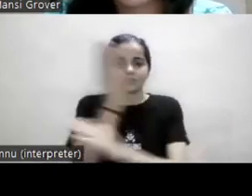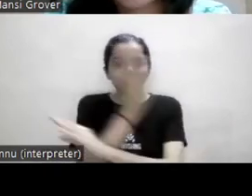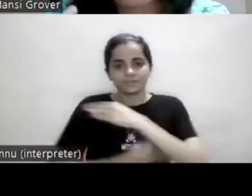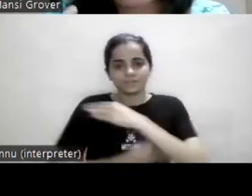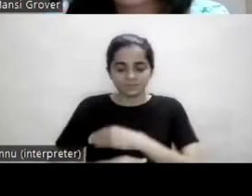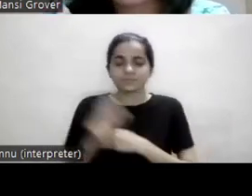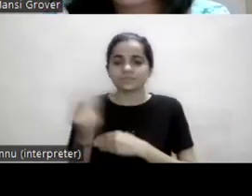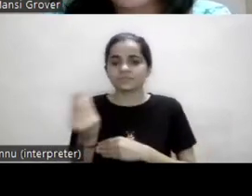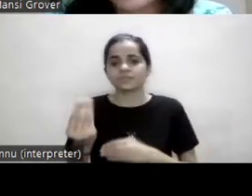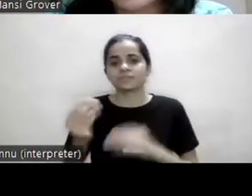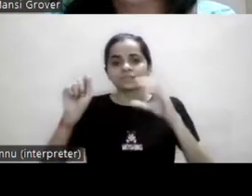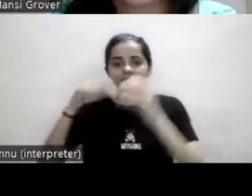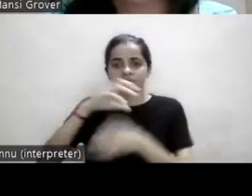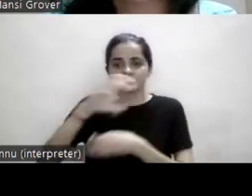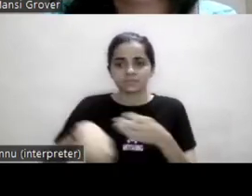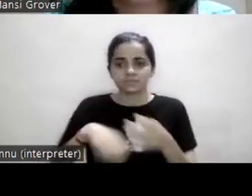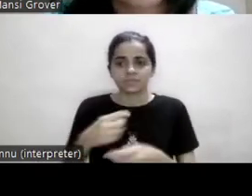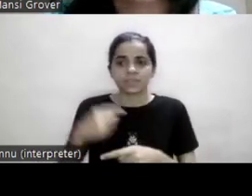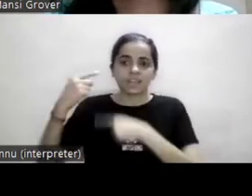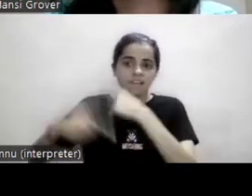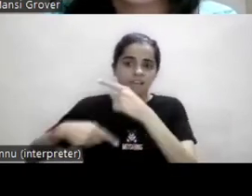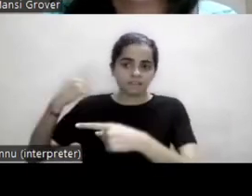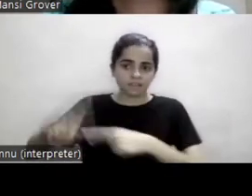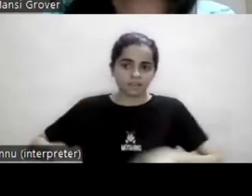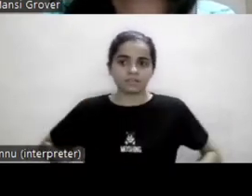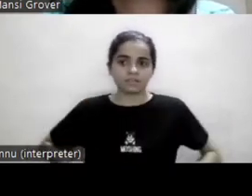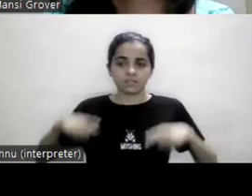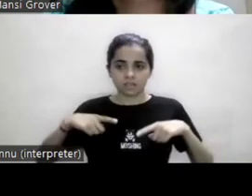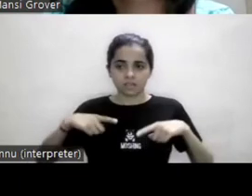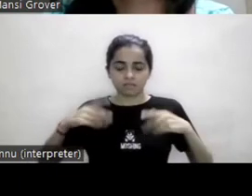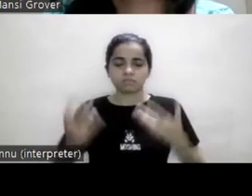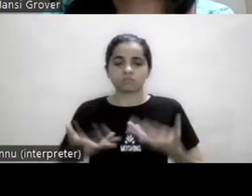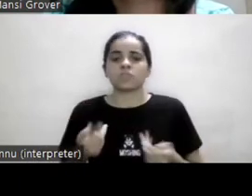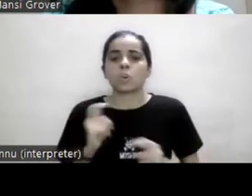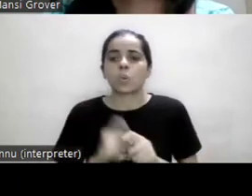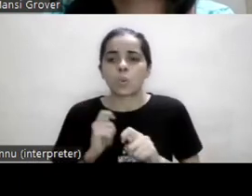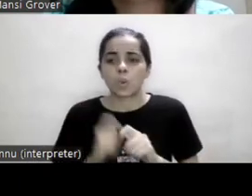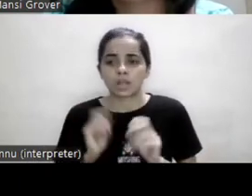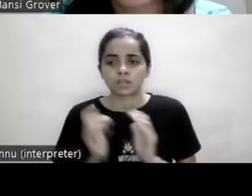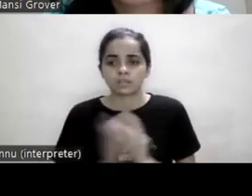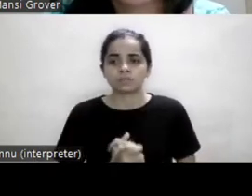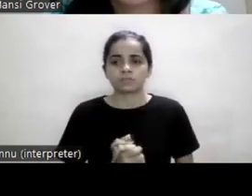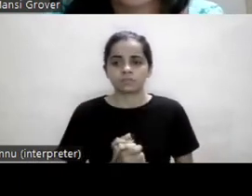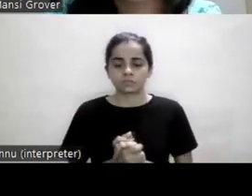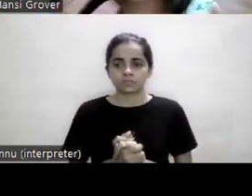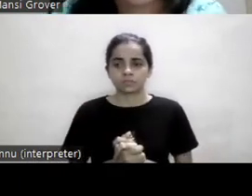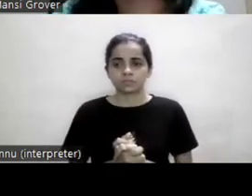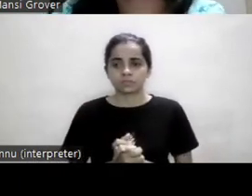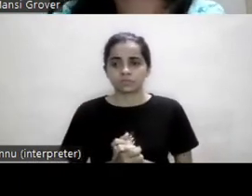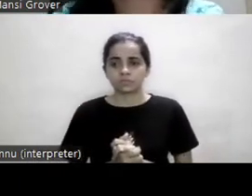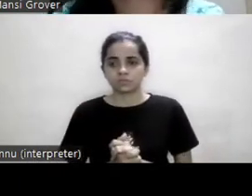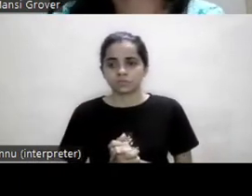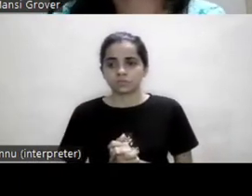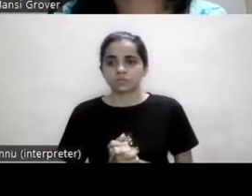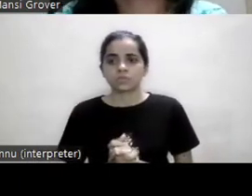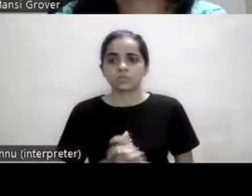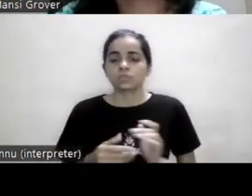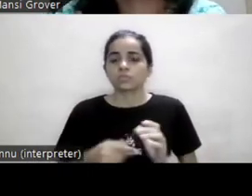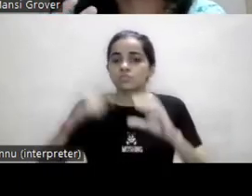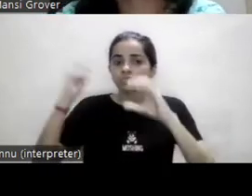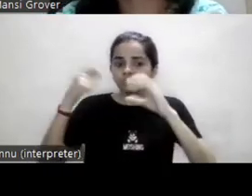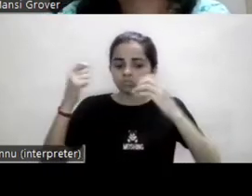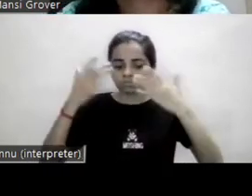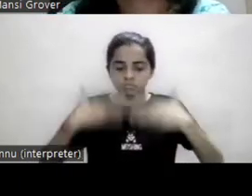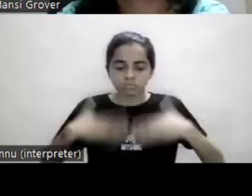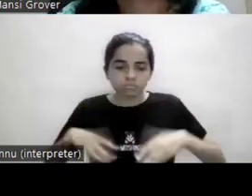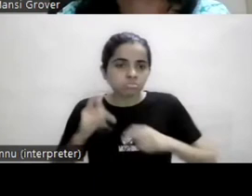lens, how, you know, your daily life functions are, you know, you would not be able to function properly